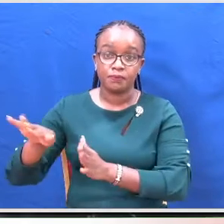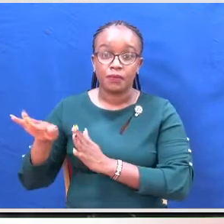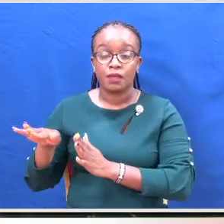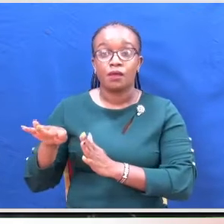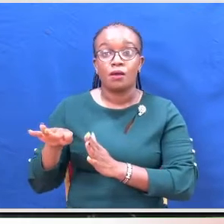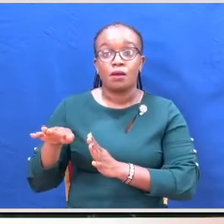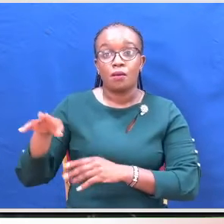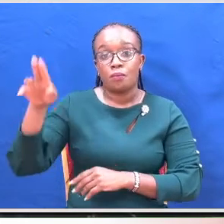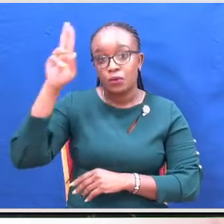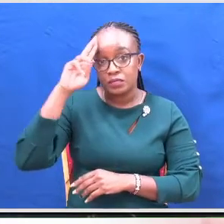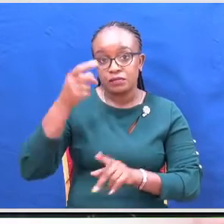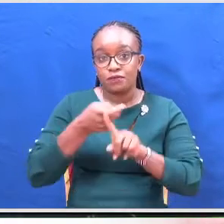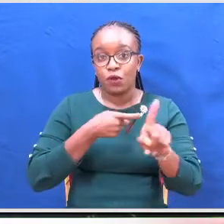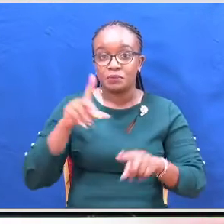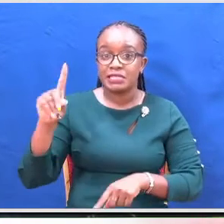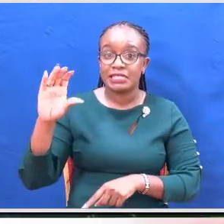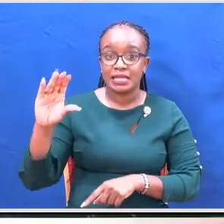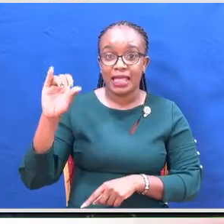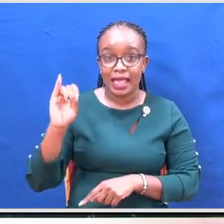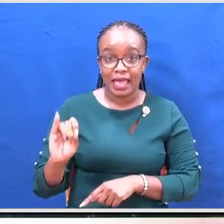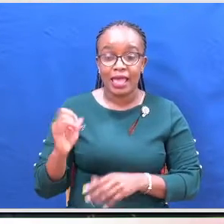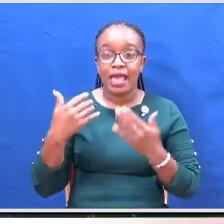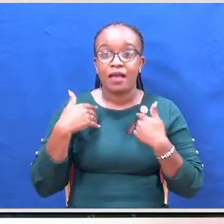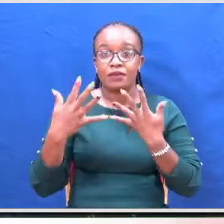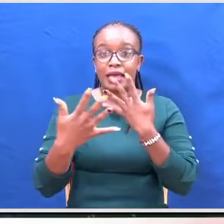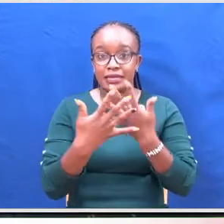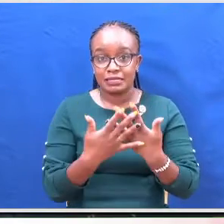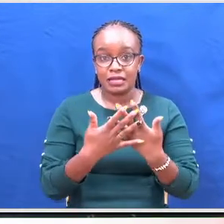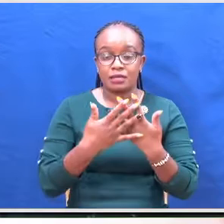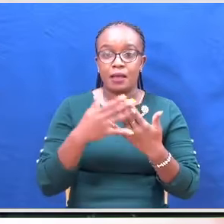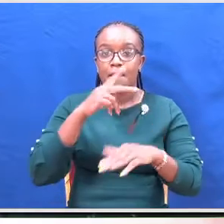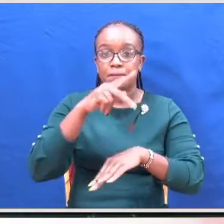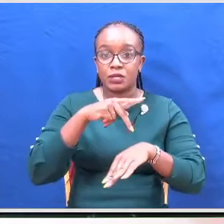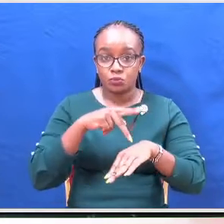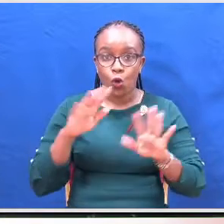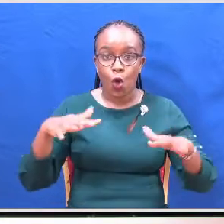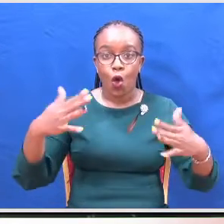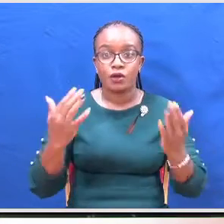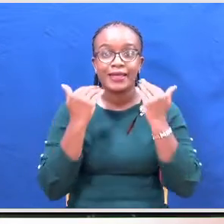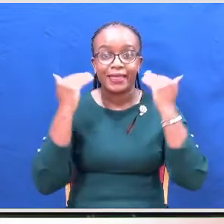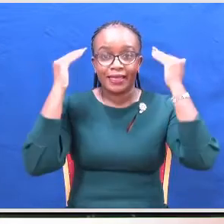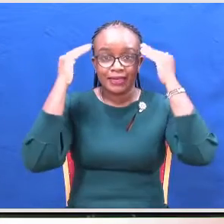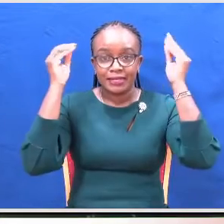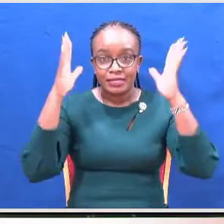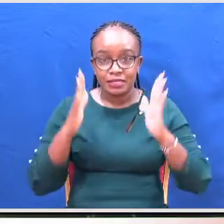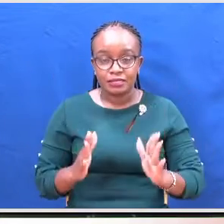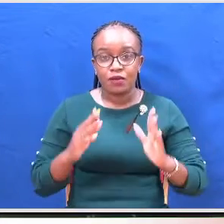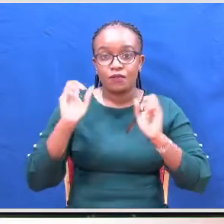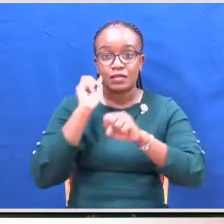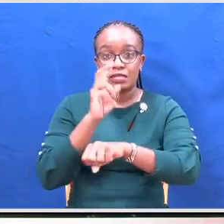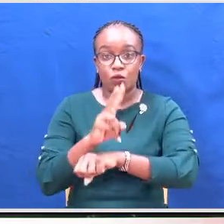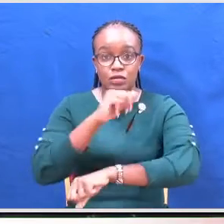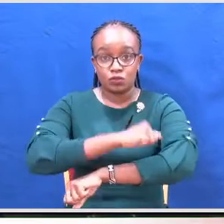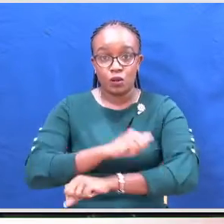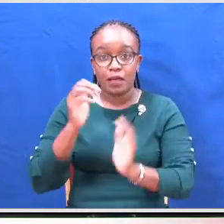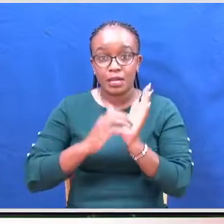From the Directorate of Criminal Investigations have arrested the principal of a secondary school in Machakos County on allegations